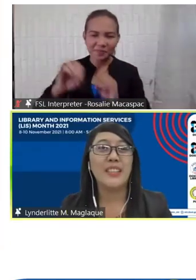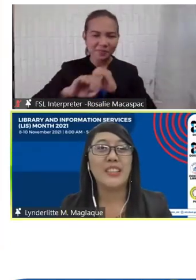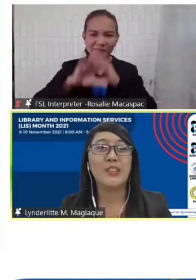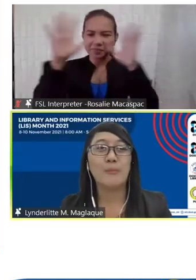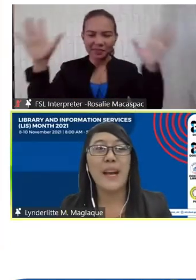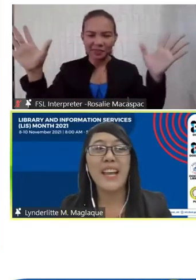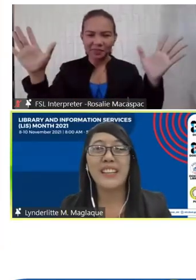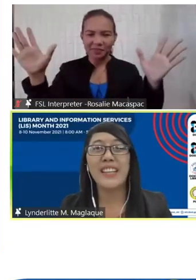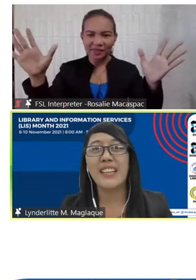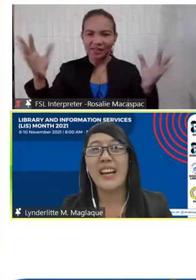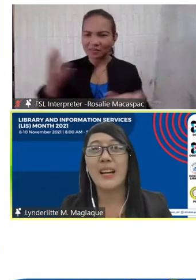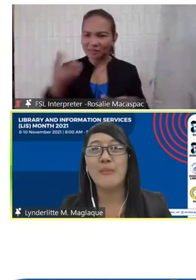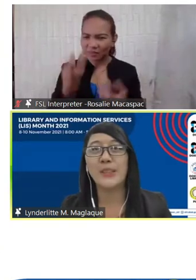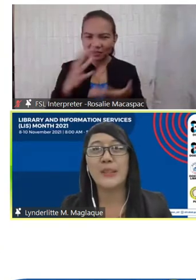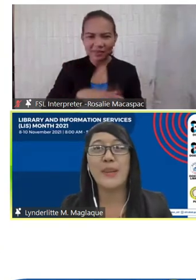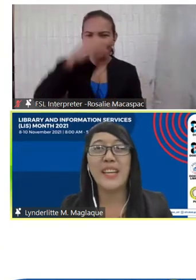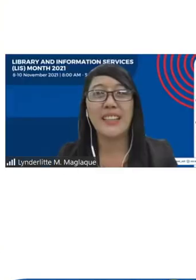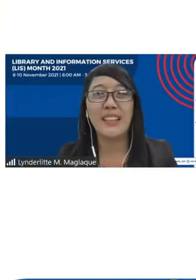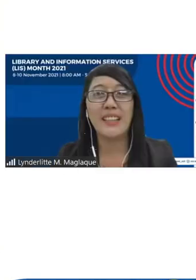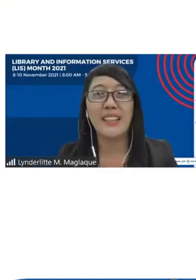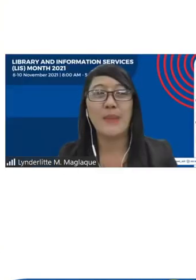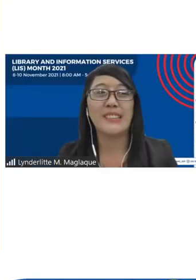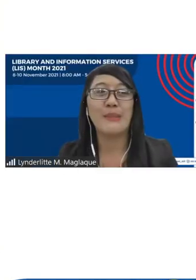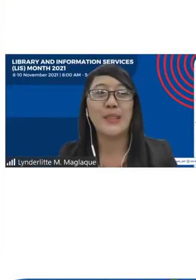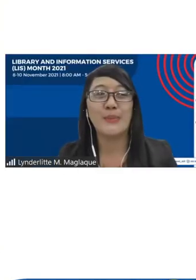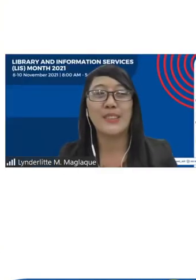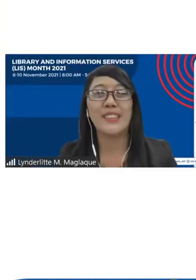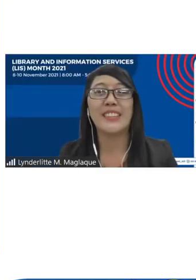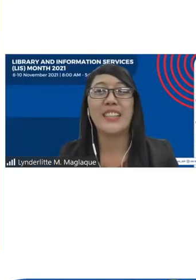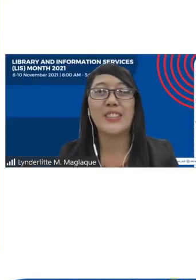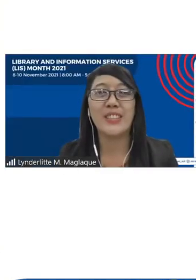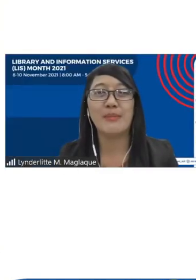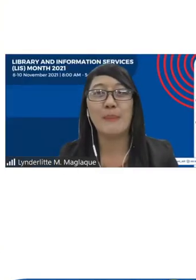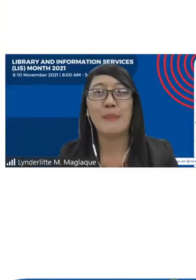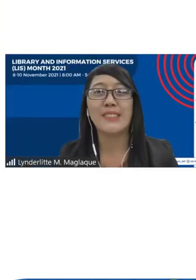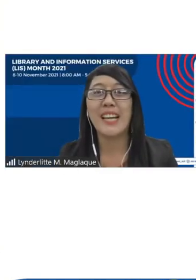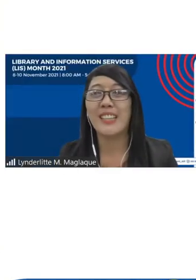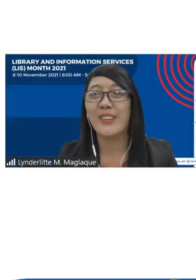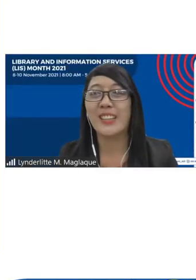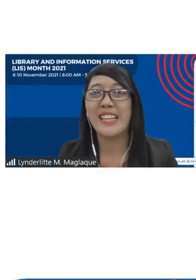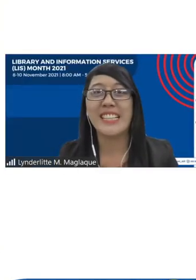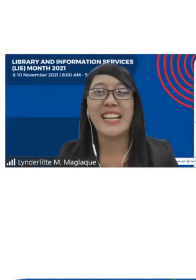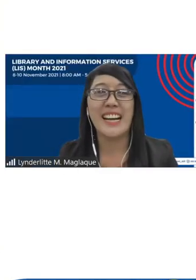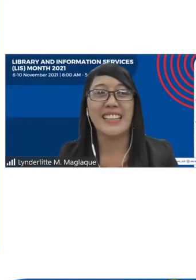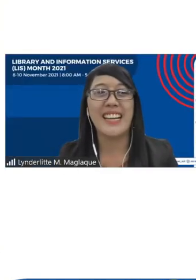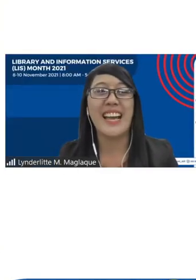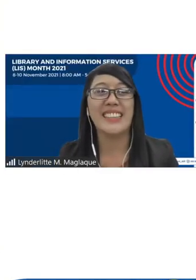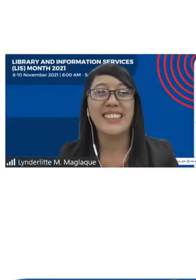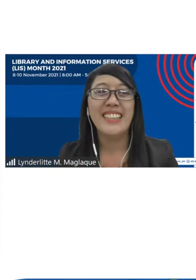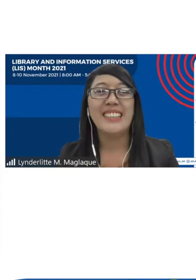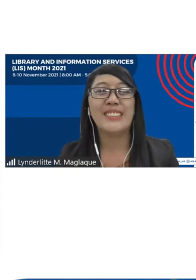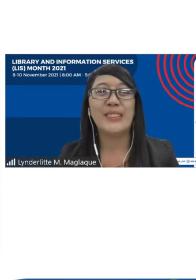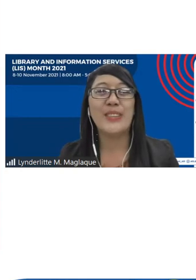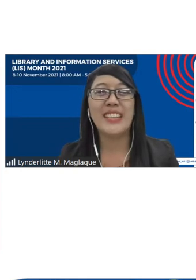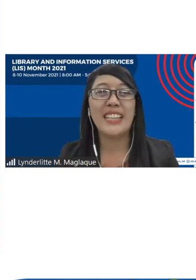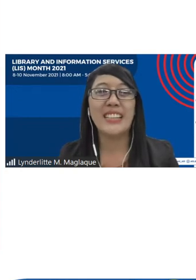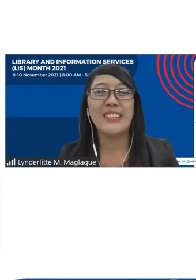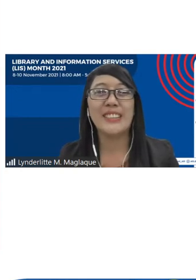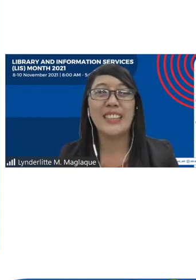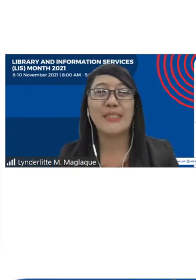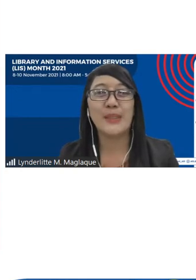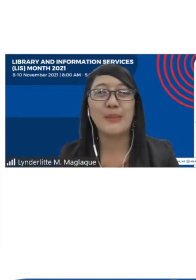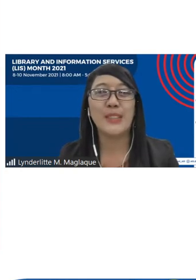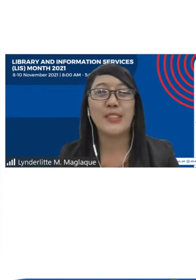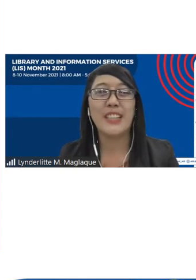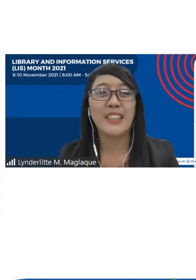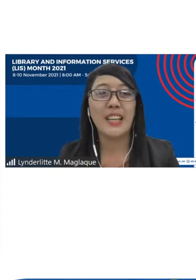insightful, inspiring, nakaka-motivate, and very positive na presentation. Mapapasana all ka na lang. Ayan. So we really